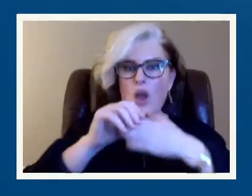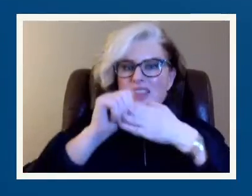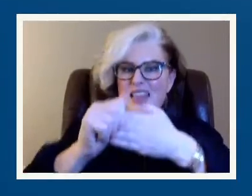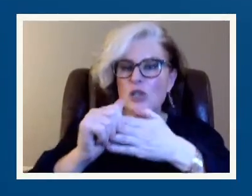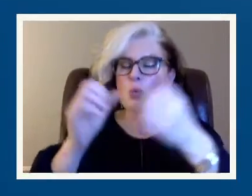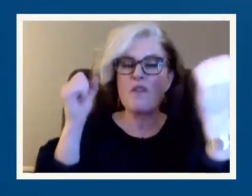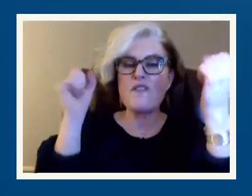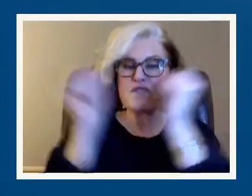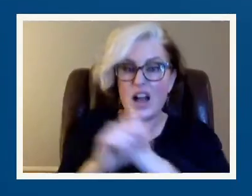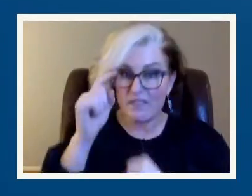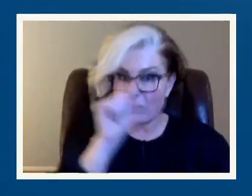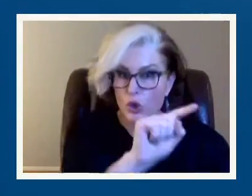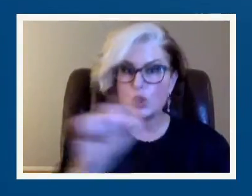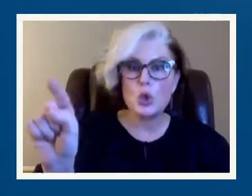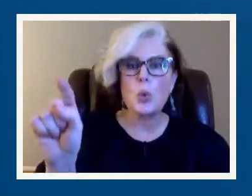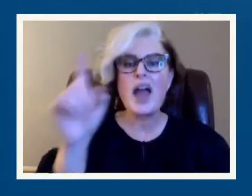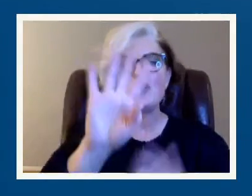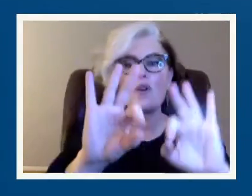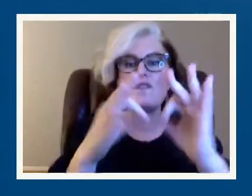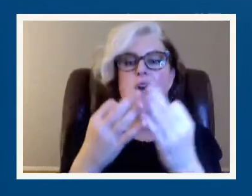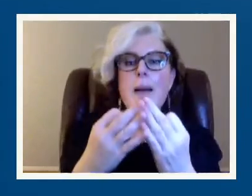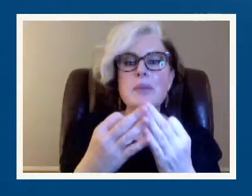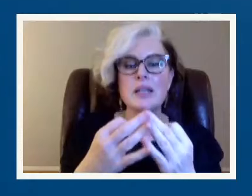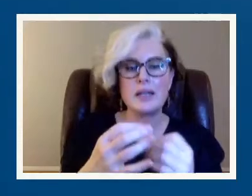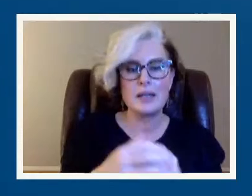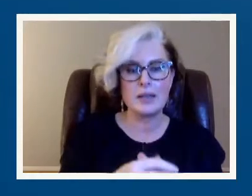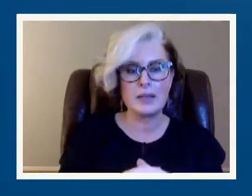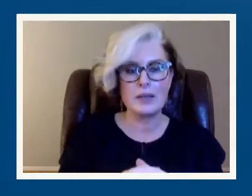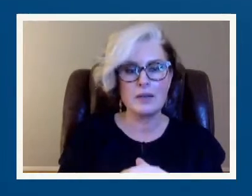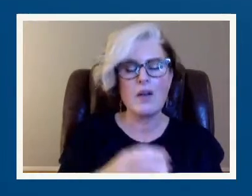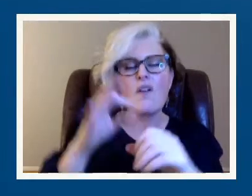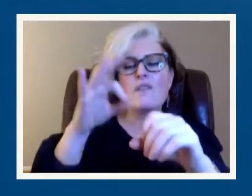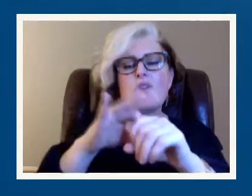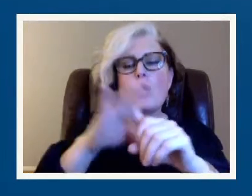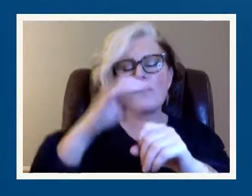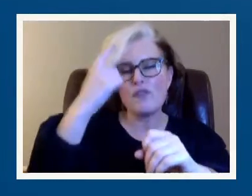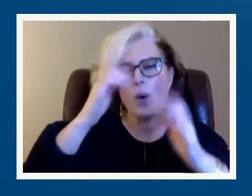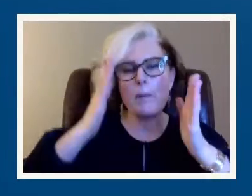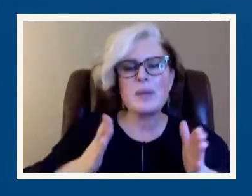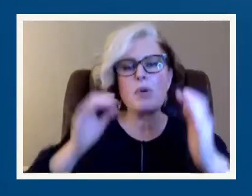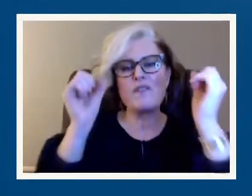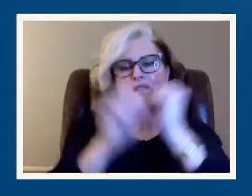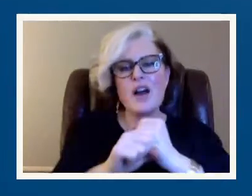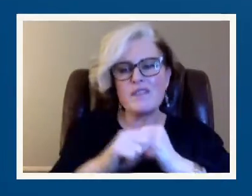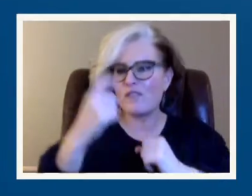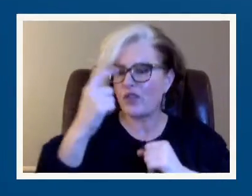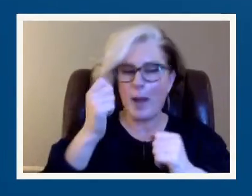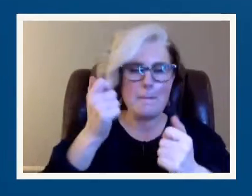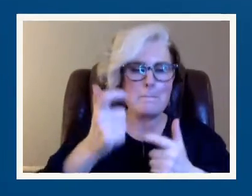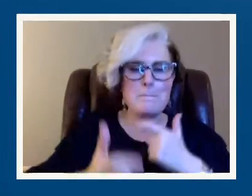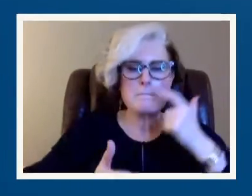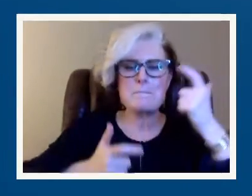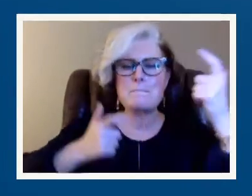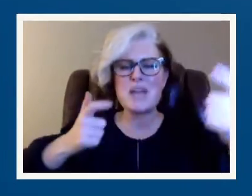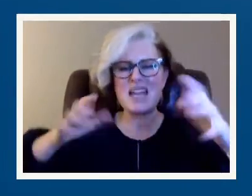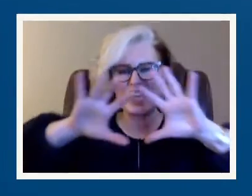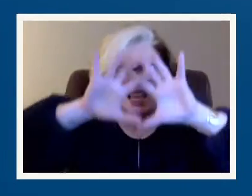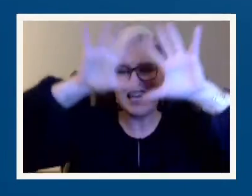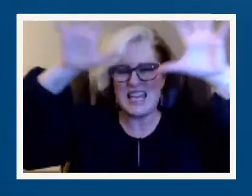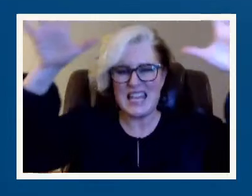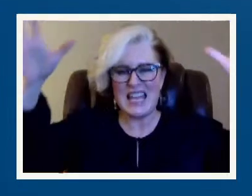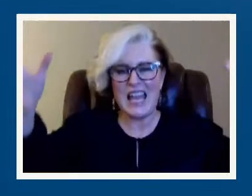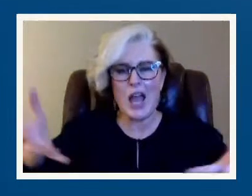fight for you and your families. Vote for folks who will fight for that big, inclusive,